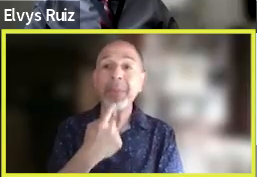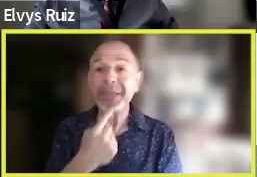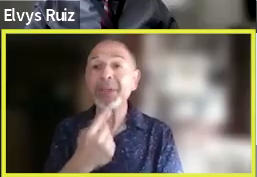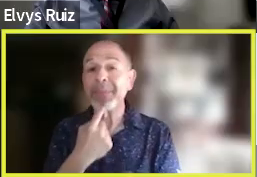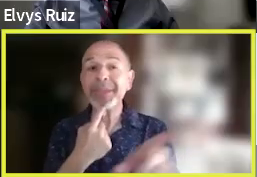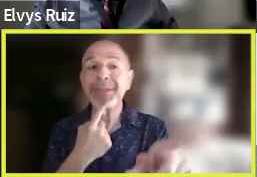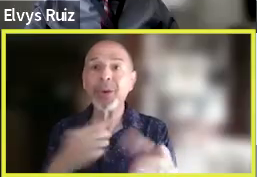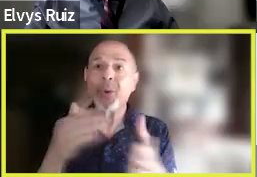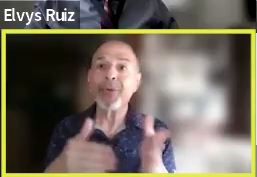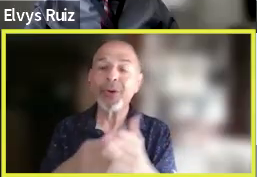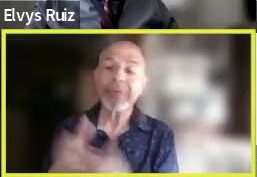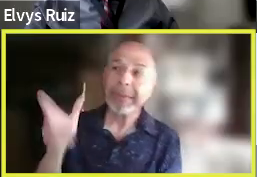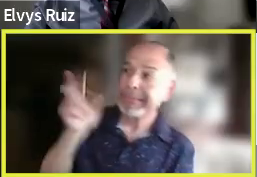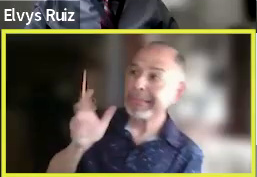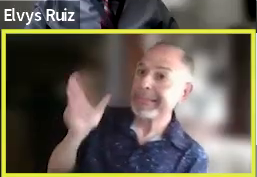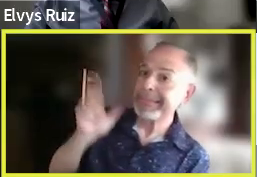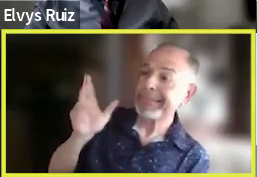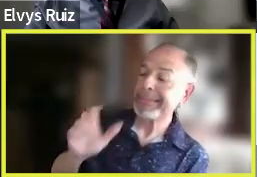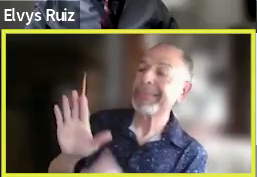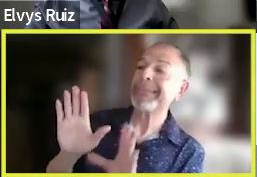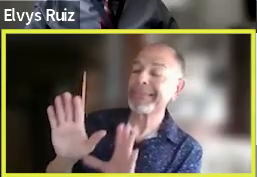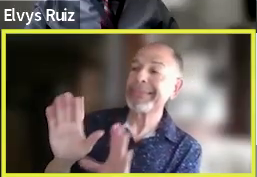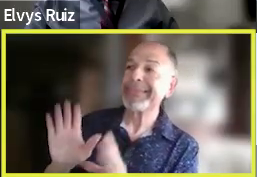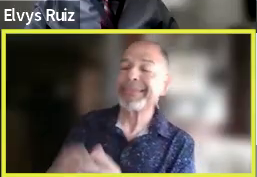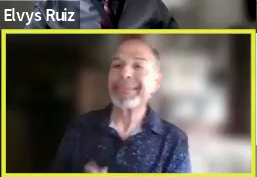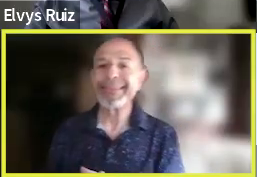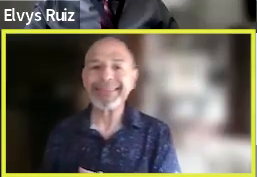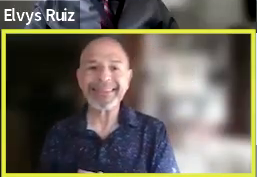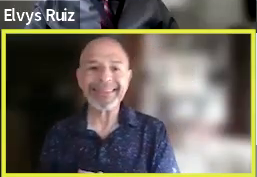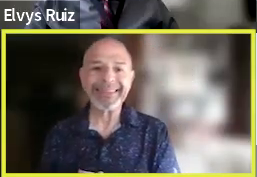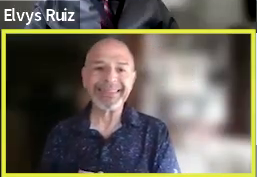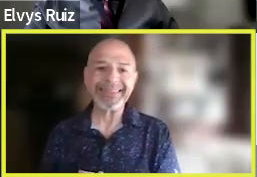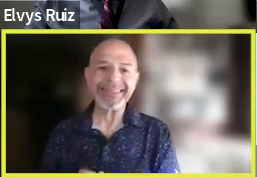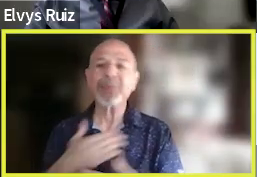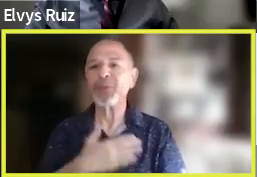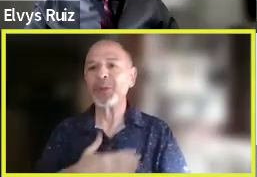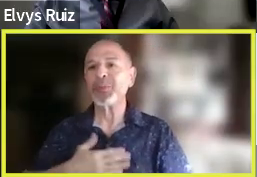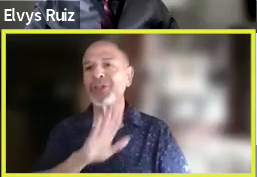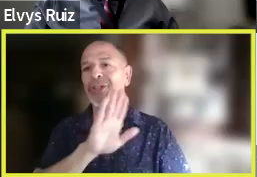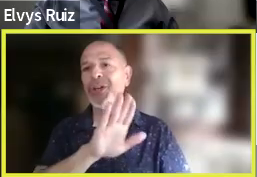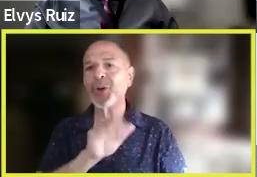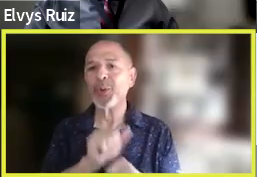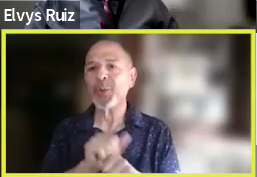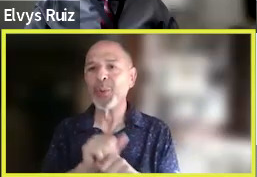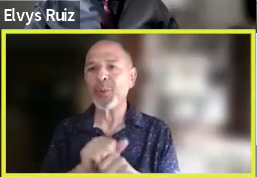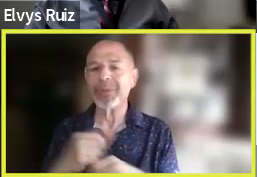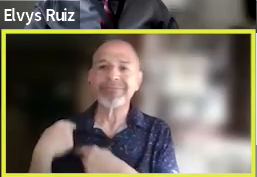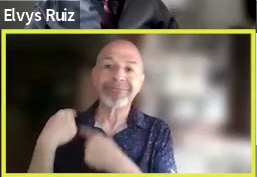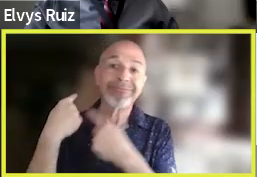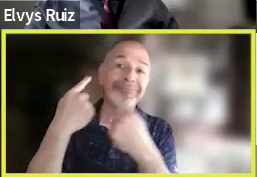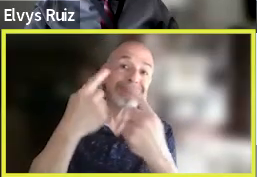spiels, but the same thing about how much we're going to miss her and how much we appreciate her and all that she's helped